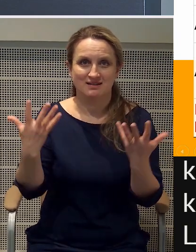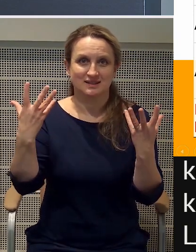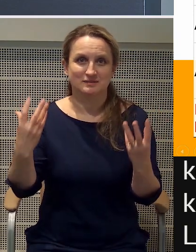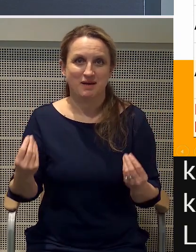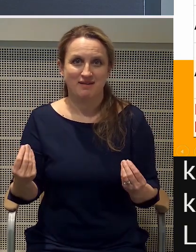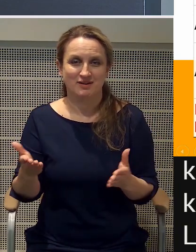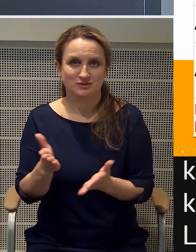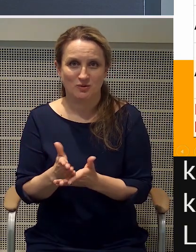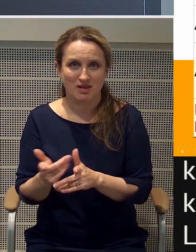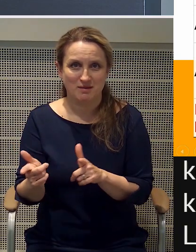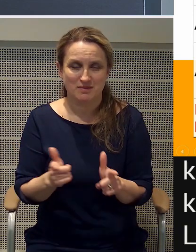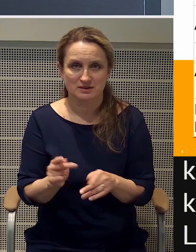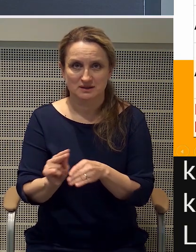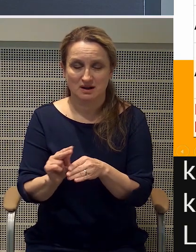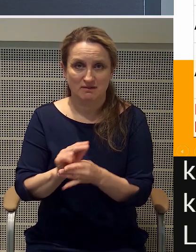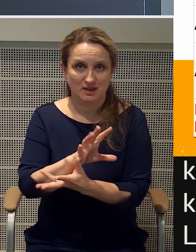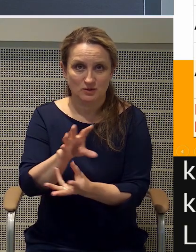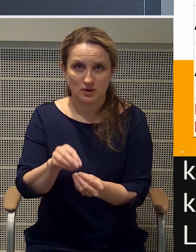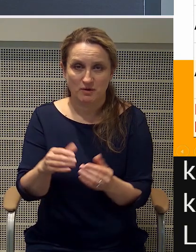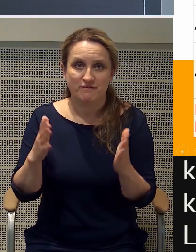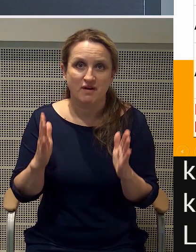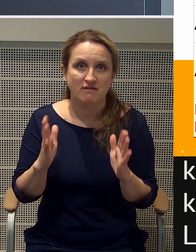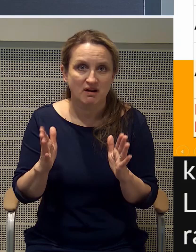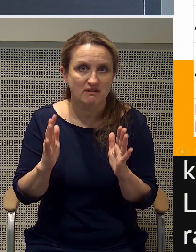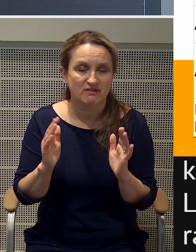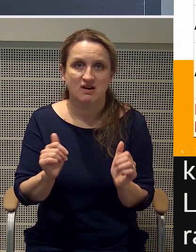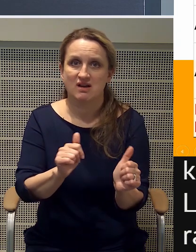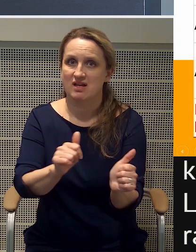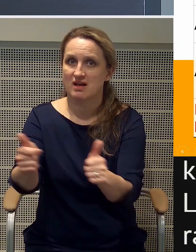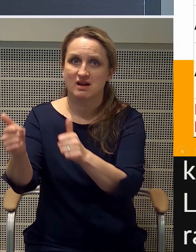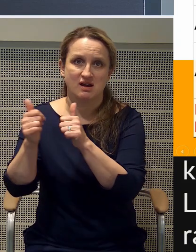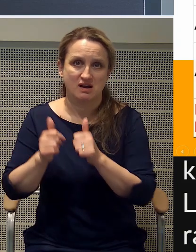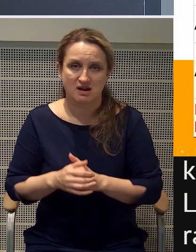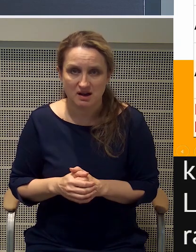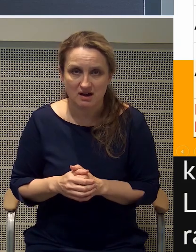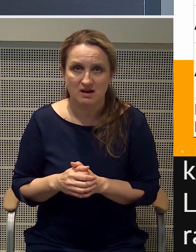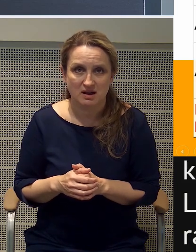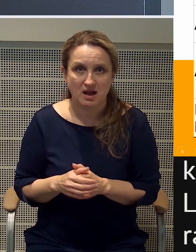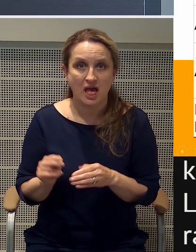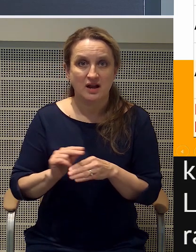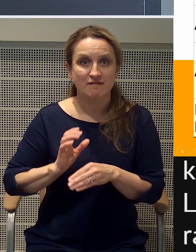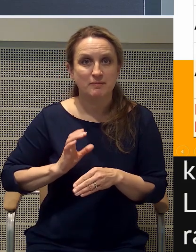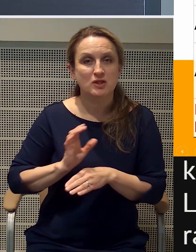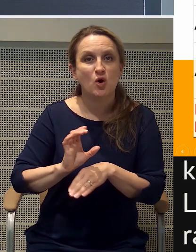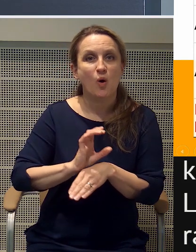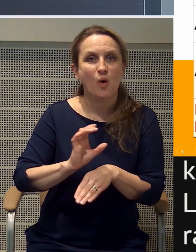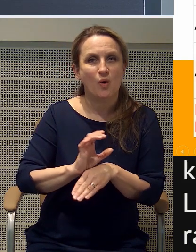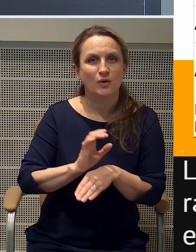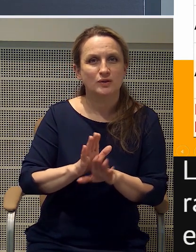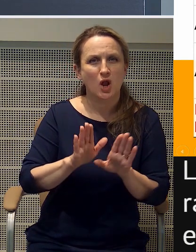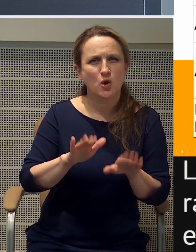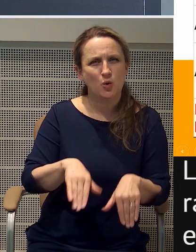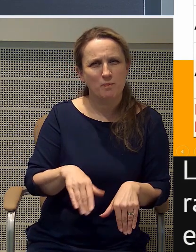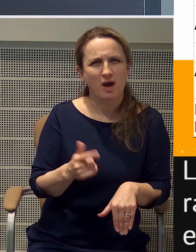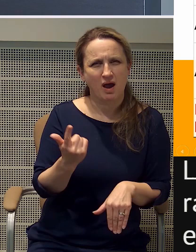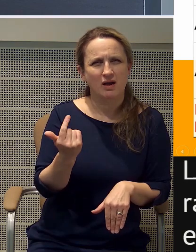hindered growth in this case, and we have several cases where we